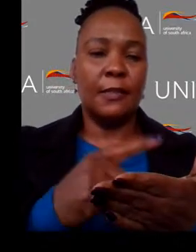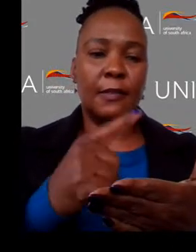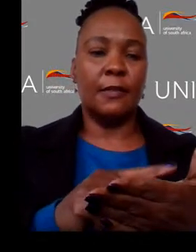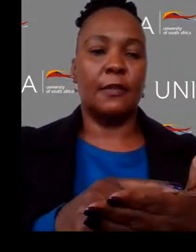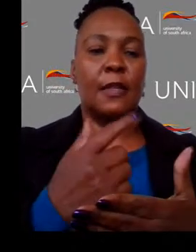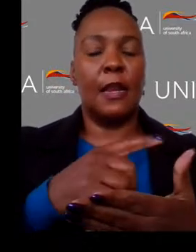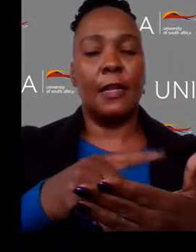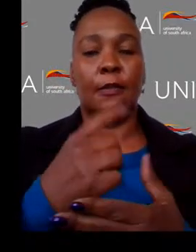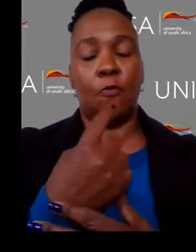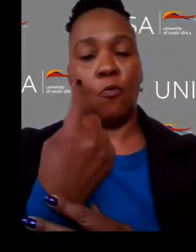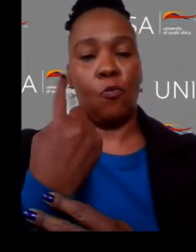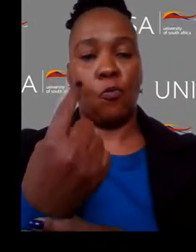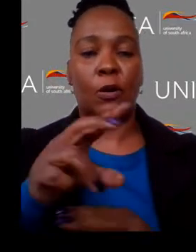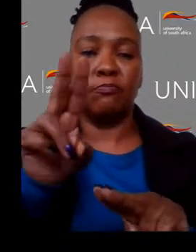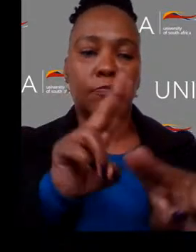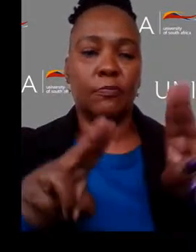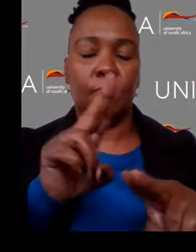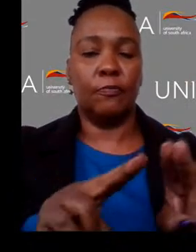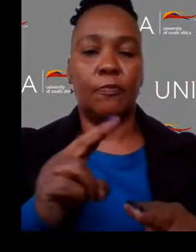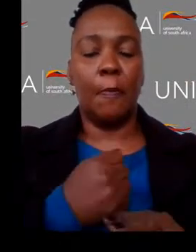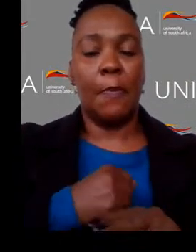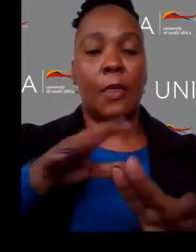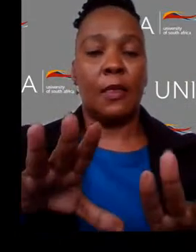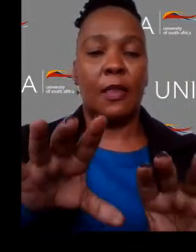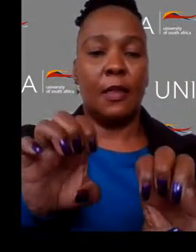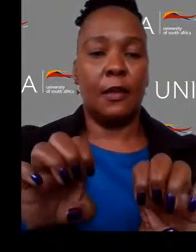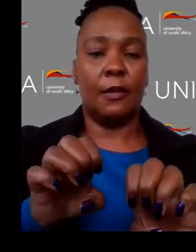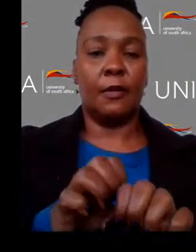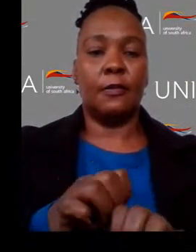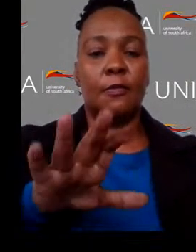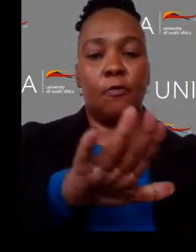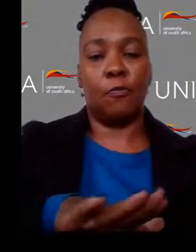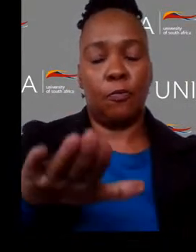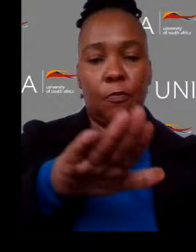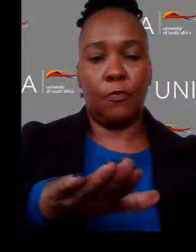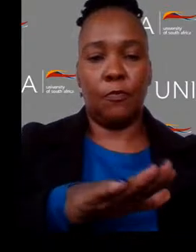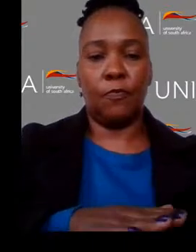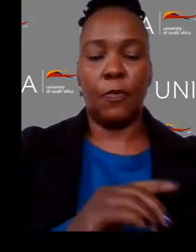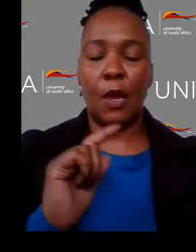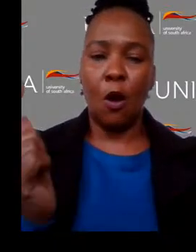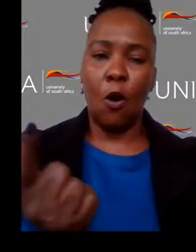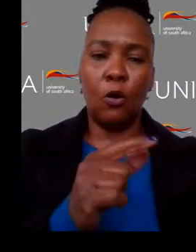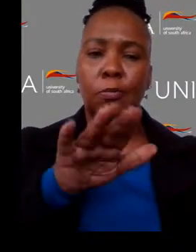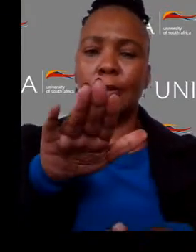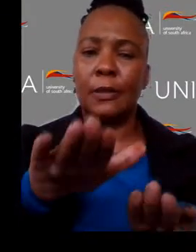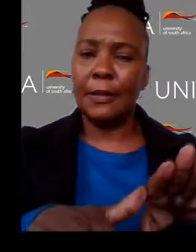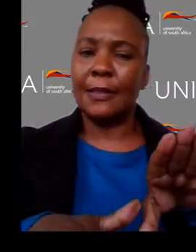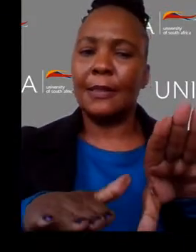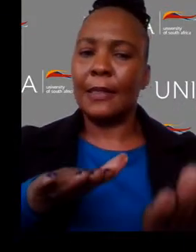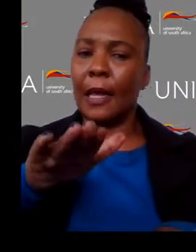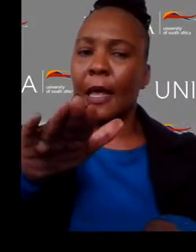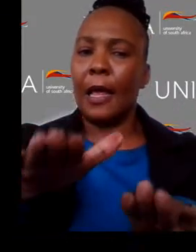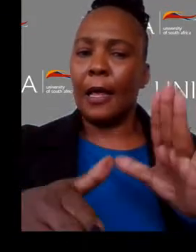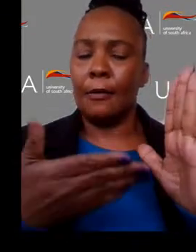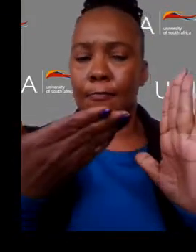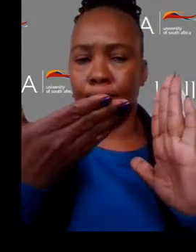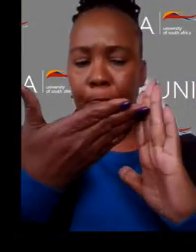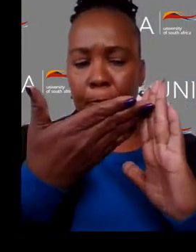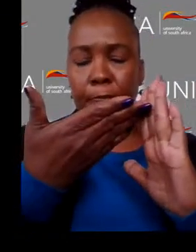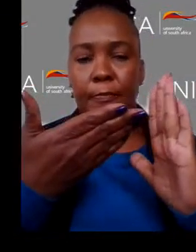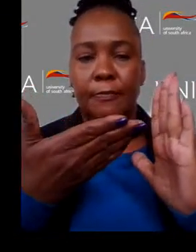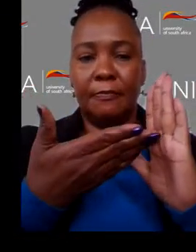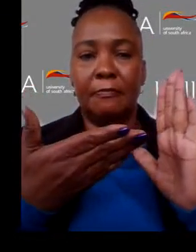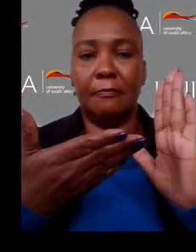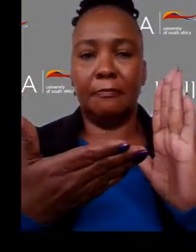1, navigating the myExams portal. So all the steps are on here with step-by-step